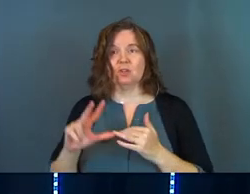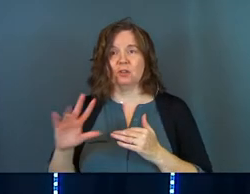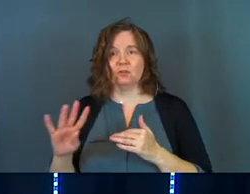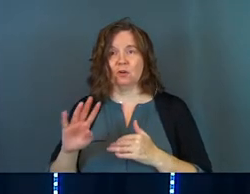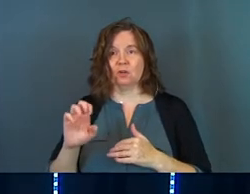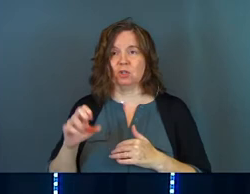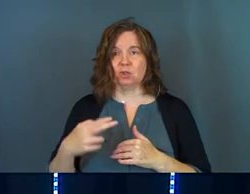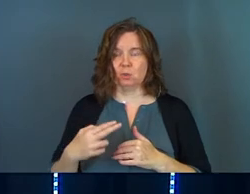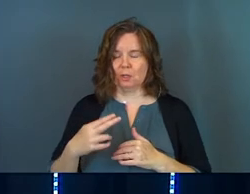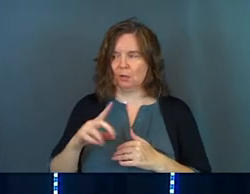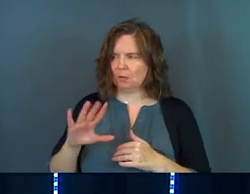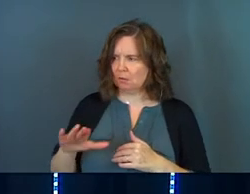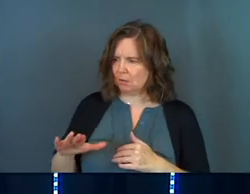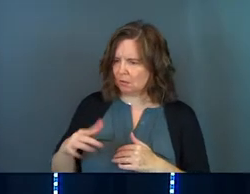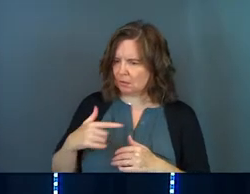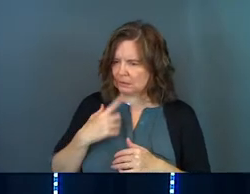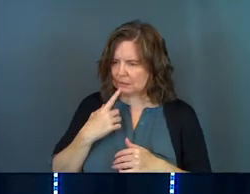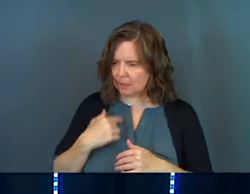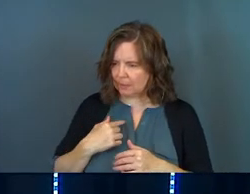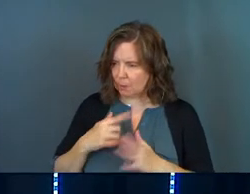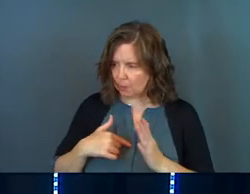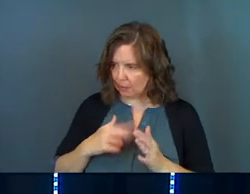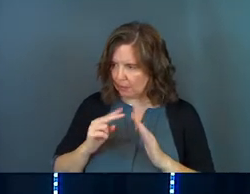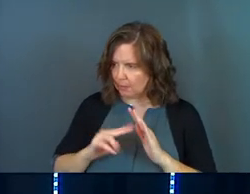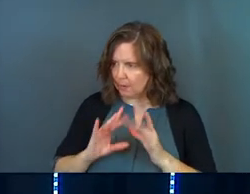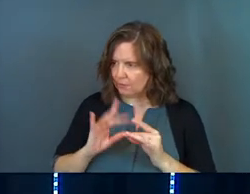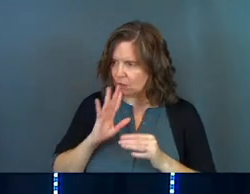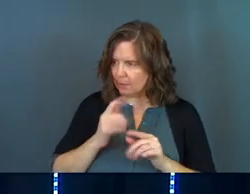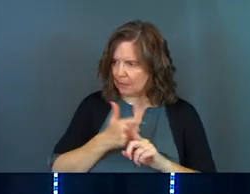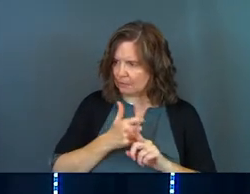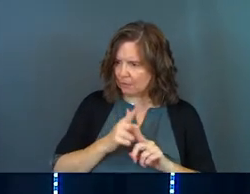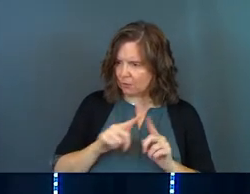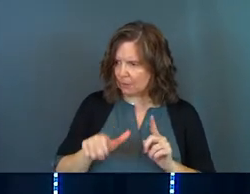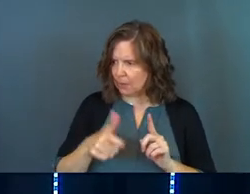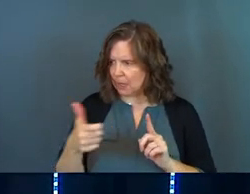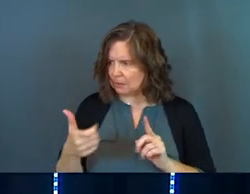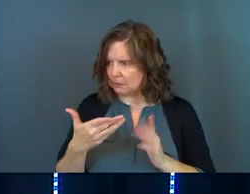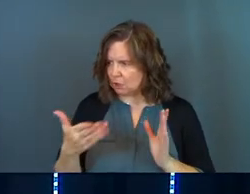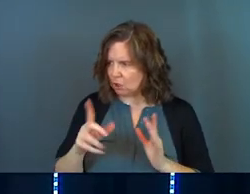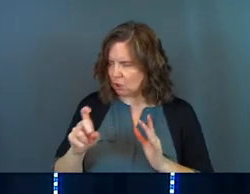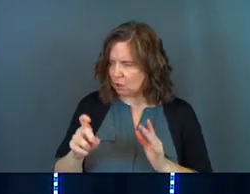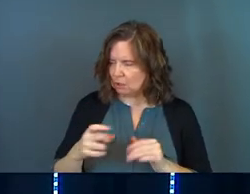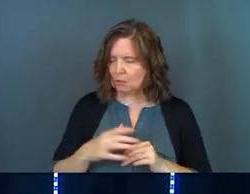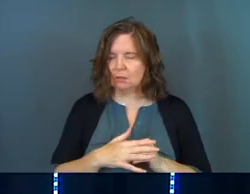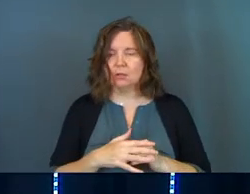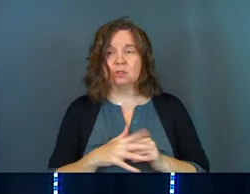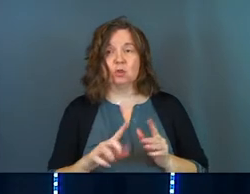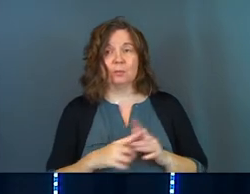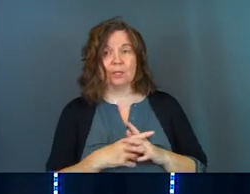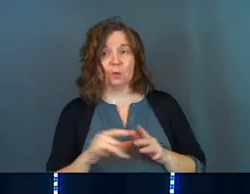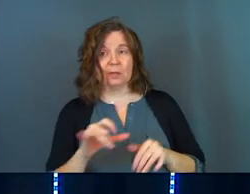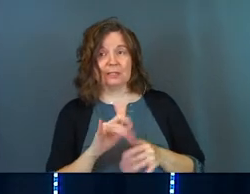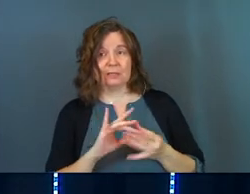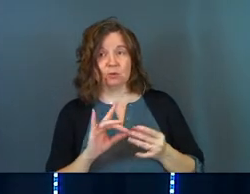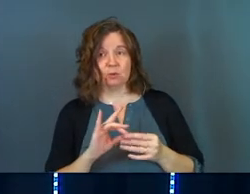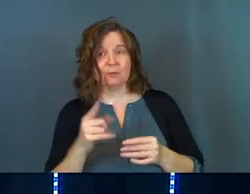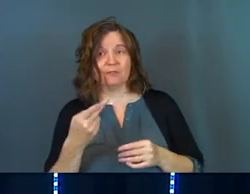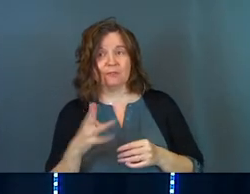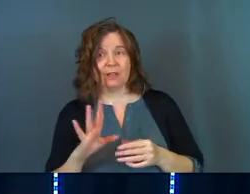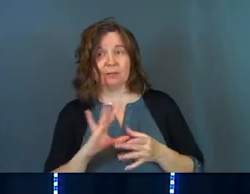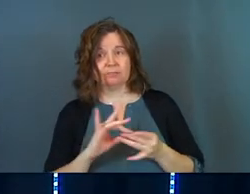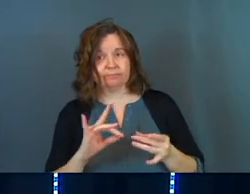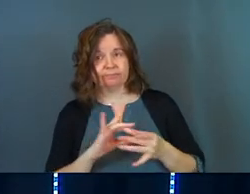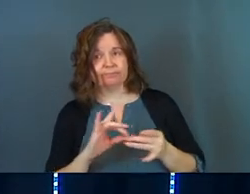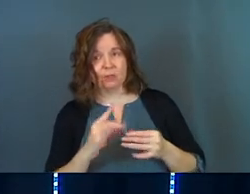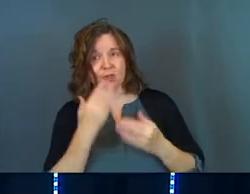the eunuch asked Philip, tell me, was the prophet talking about himself or someone else here? And so beginning with the same scripture, Philip told